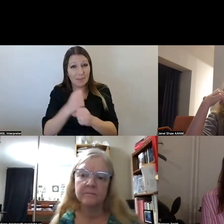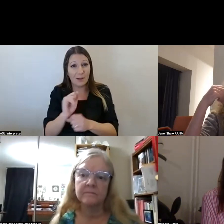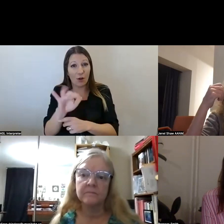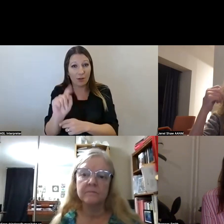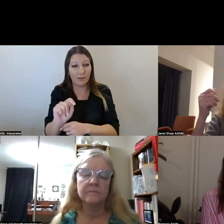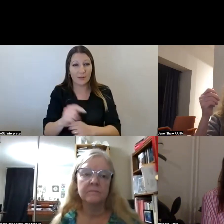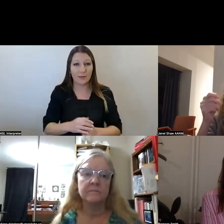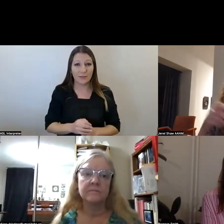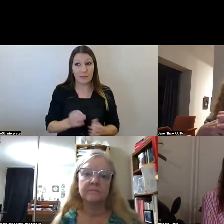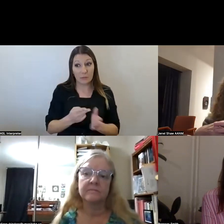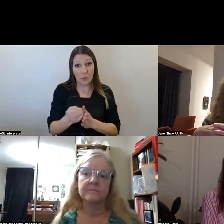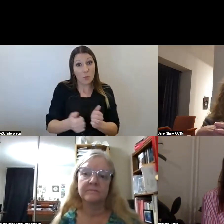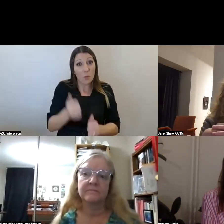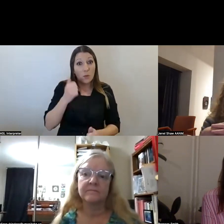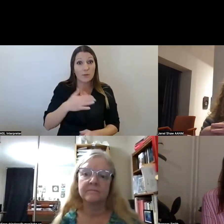do is